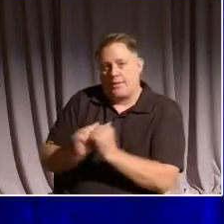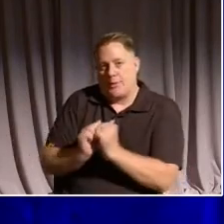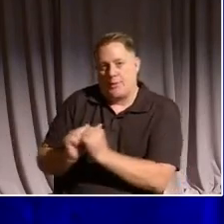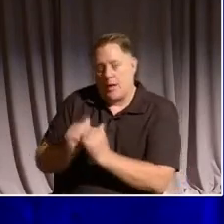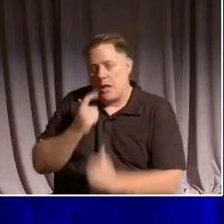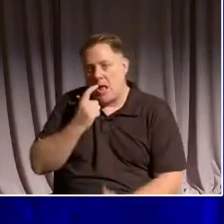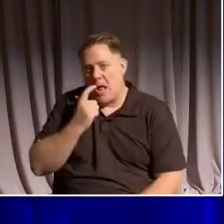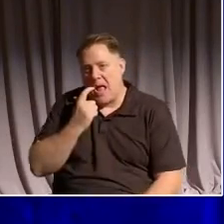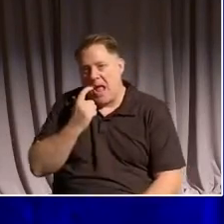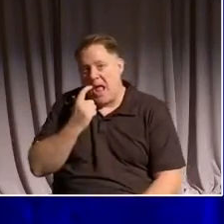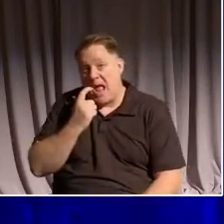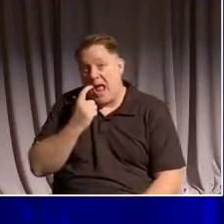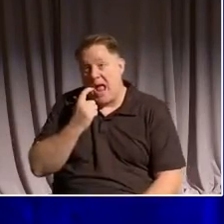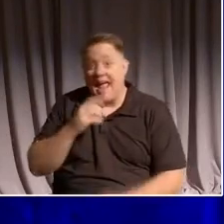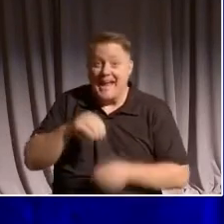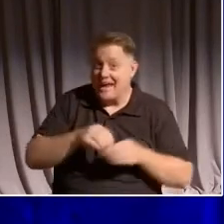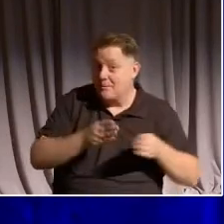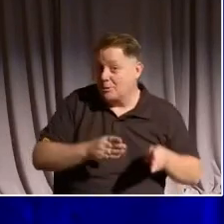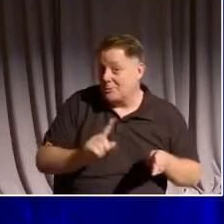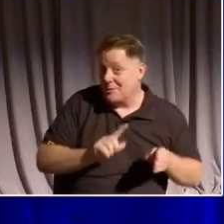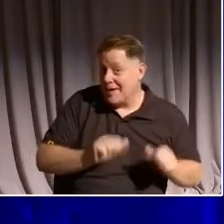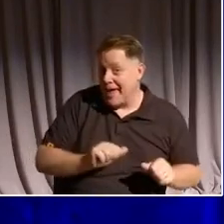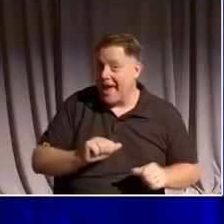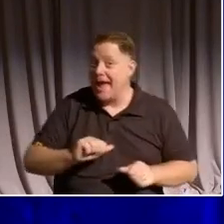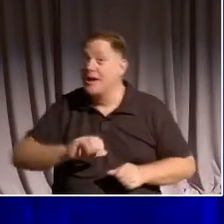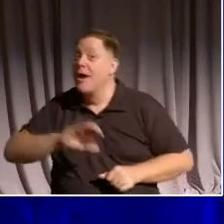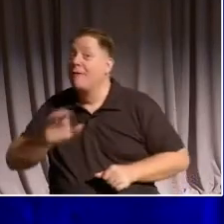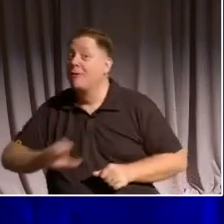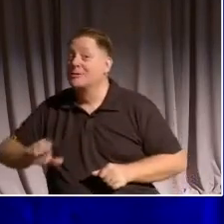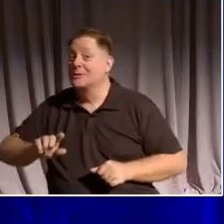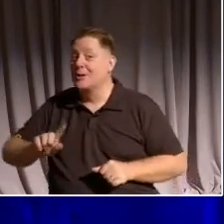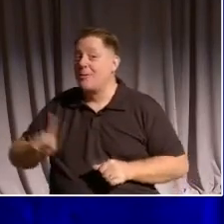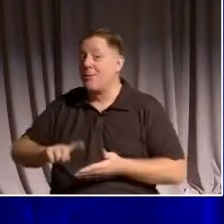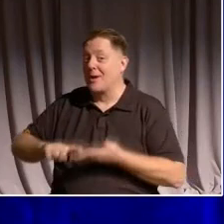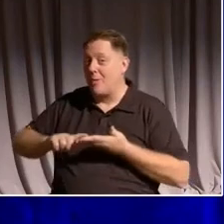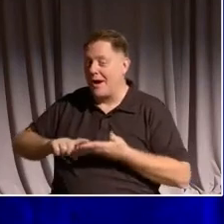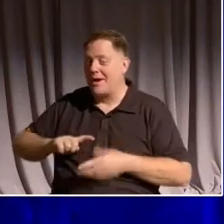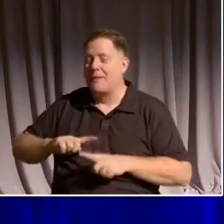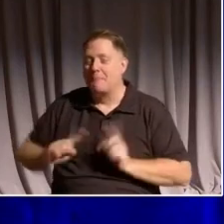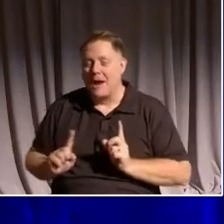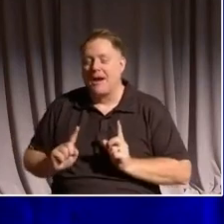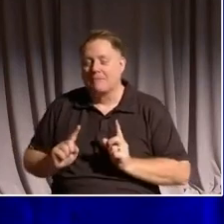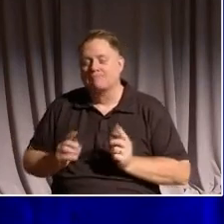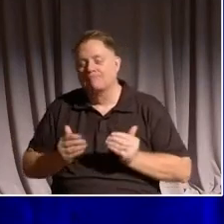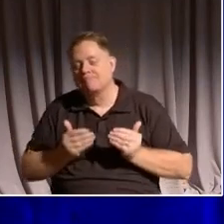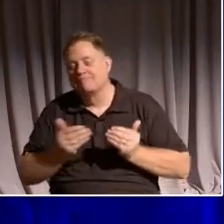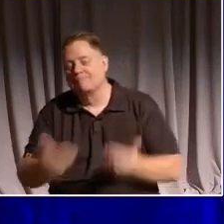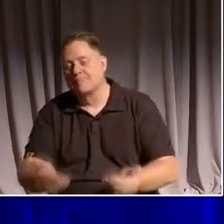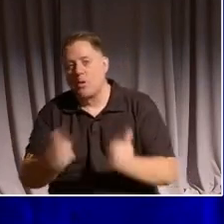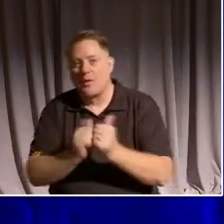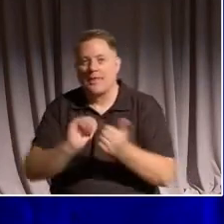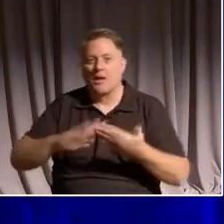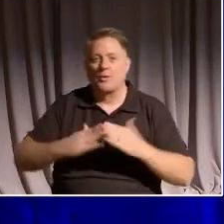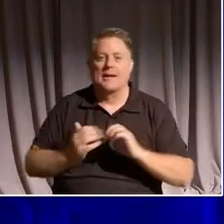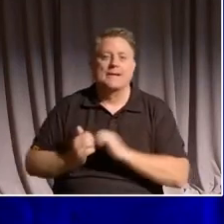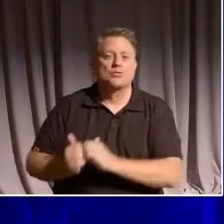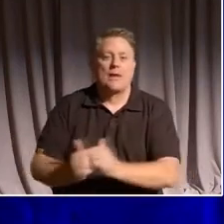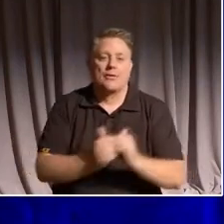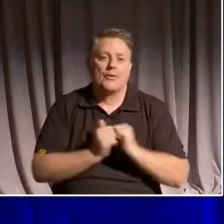community, in person where we can, virtually when we have to, but we'll continue to move forward as a community